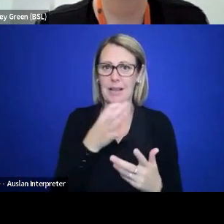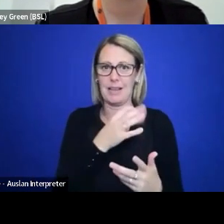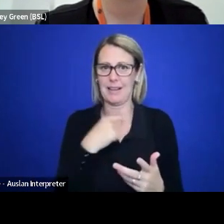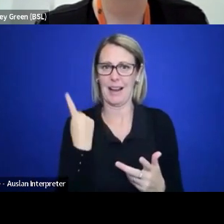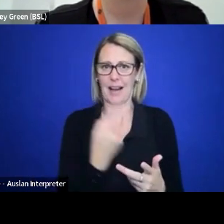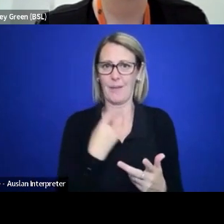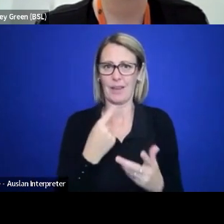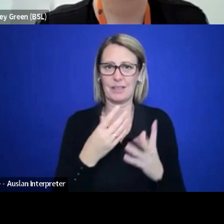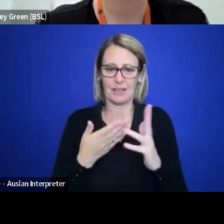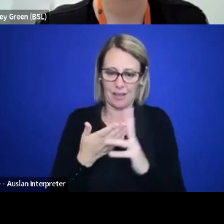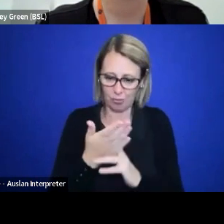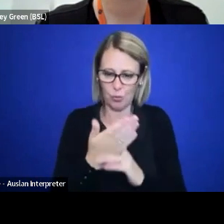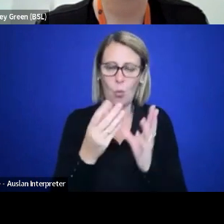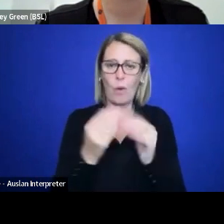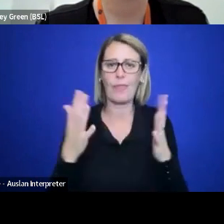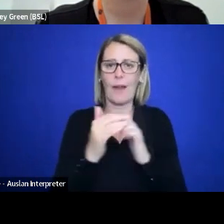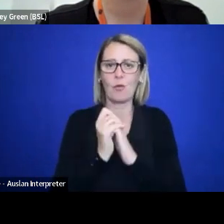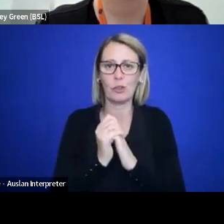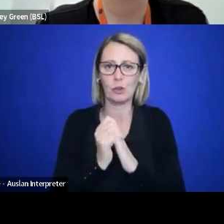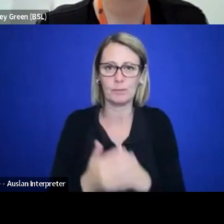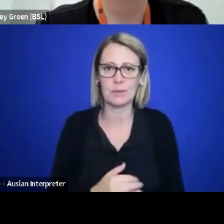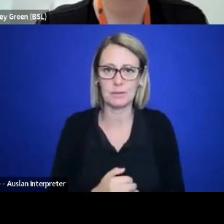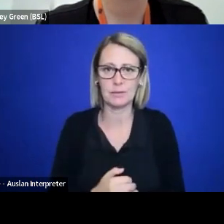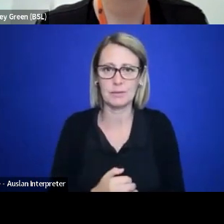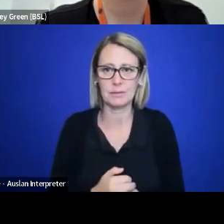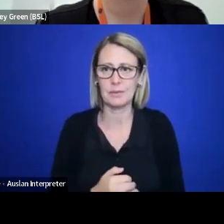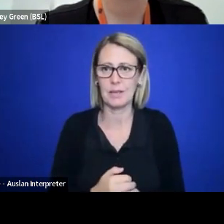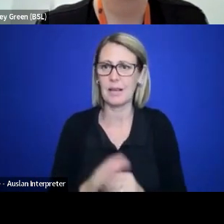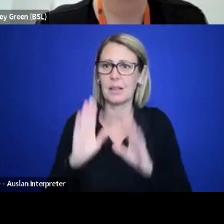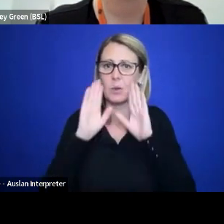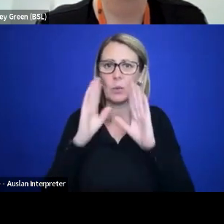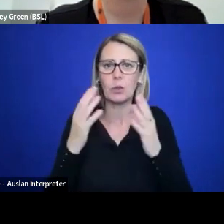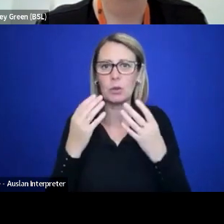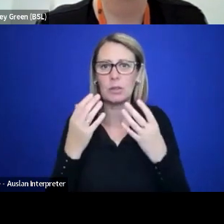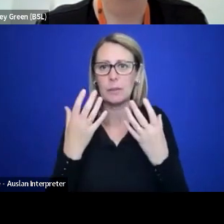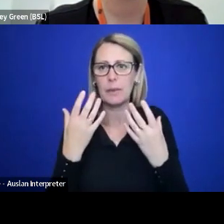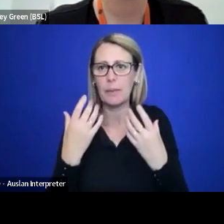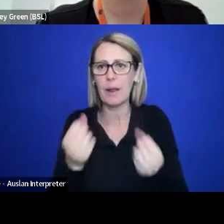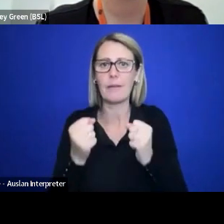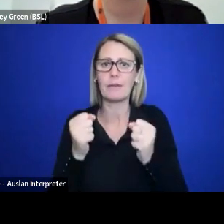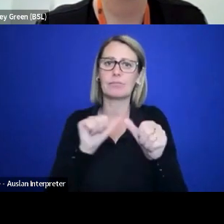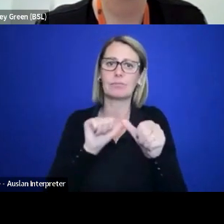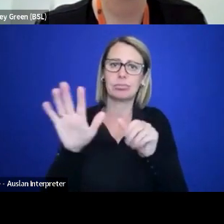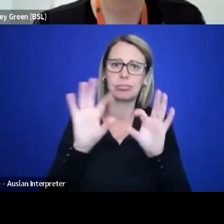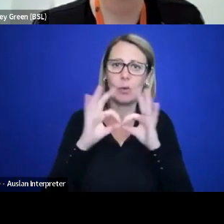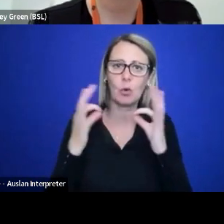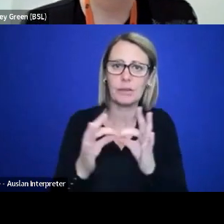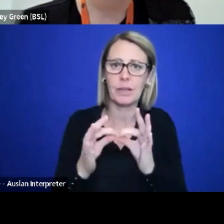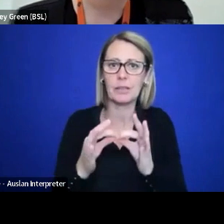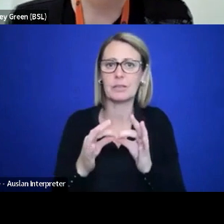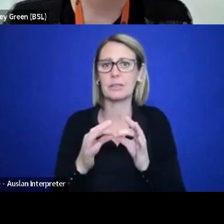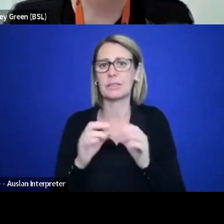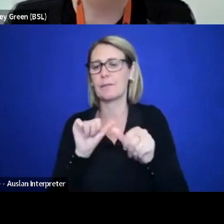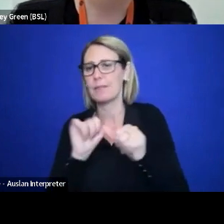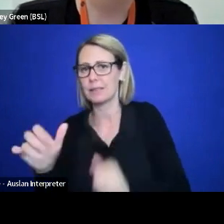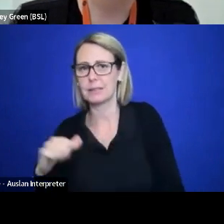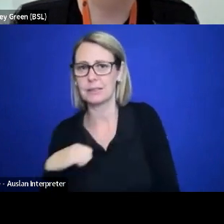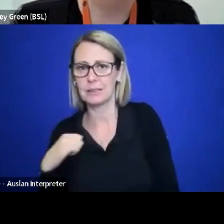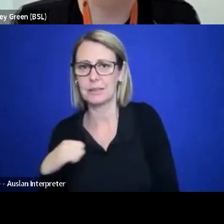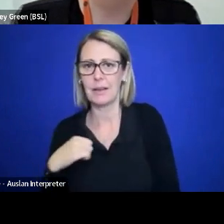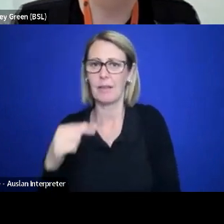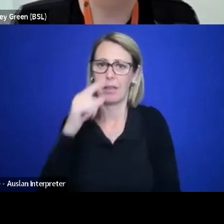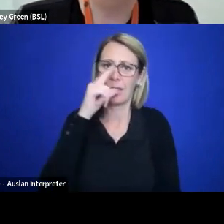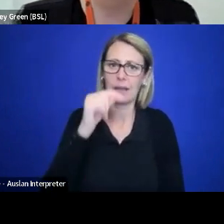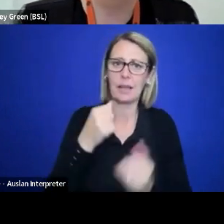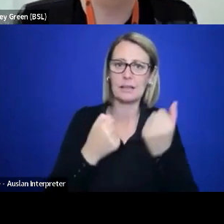without friendships, and it's wonderful to have great organisations and fantastic workers who can support